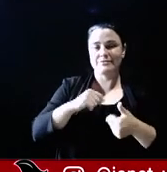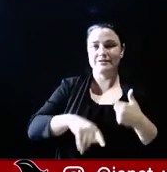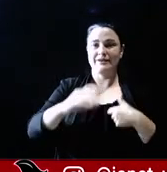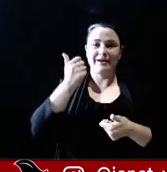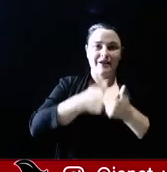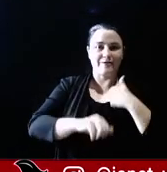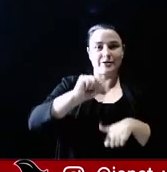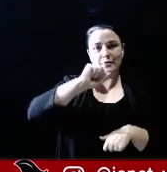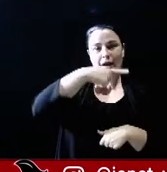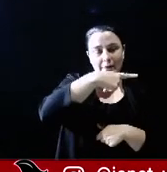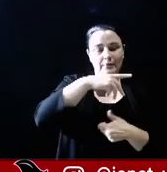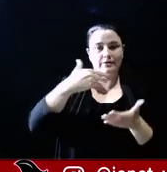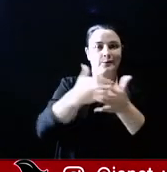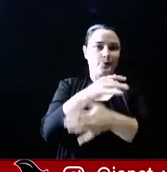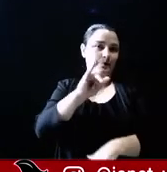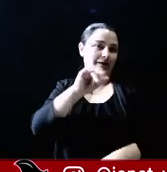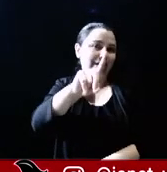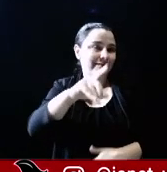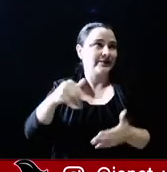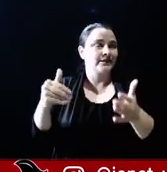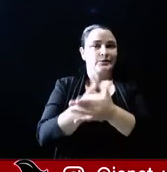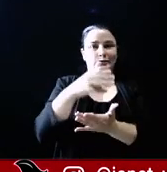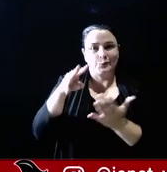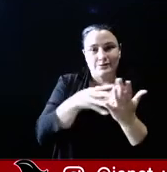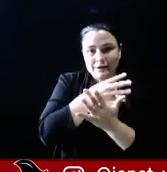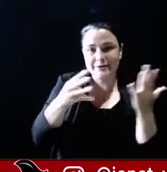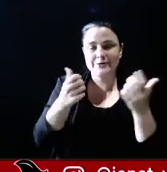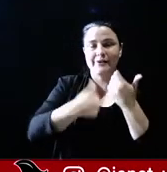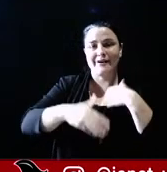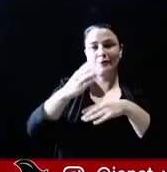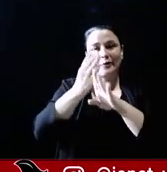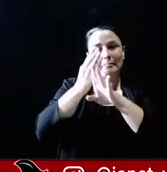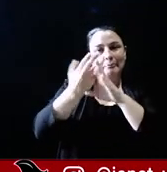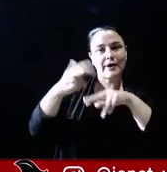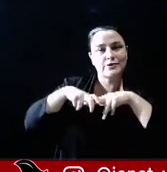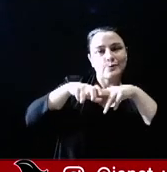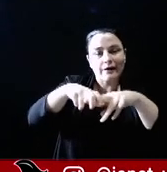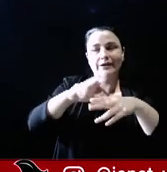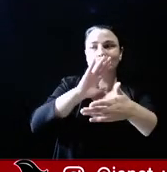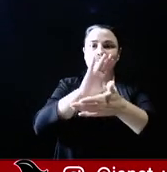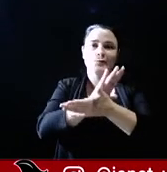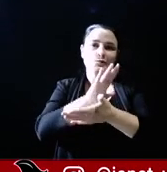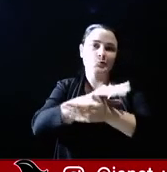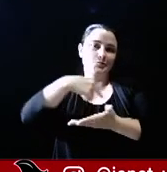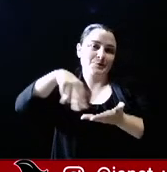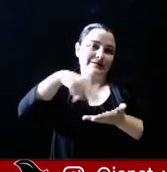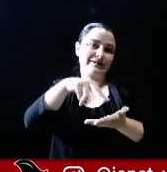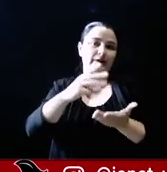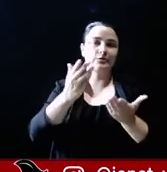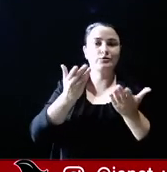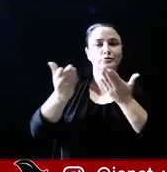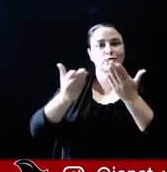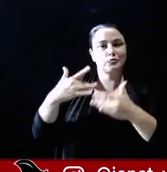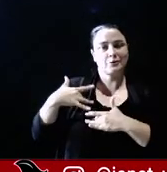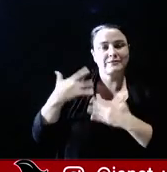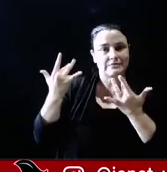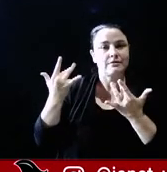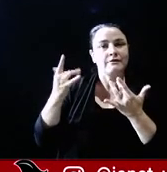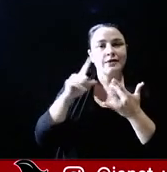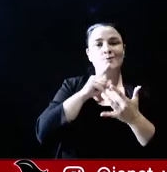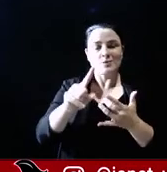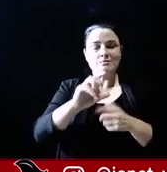ID, and schedule we went through, every bus ride, school dance, and service event we attended shaped our unique experiences in high